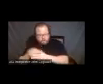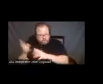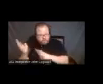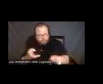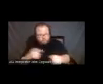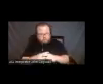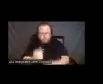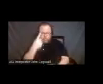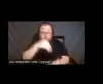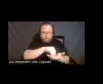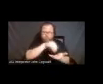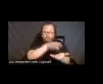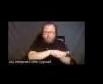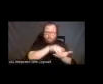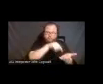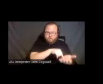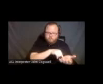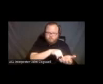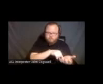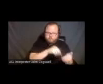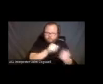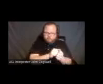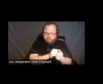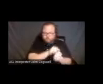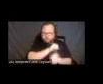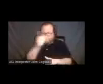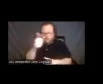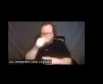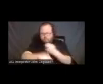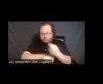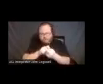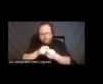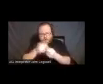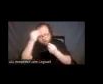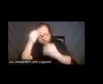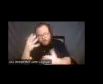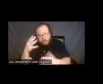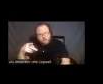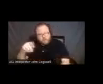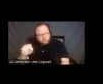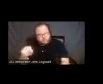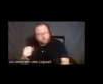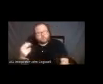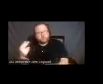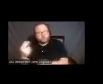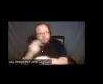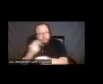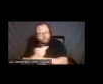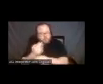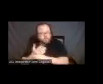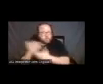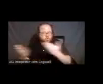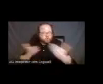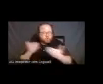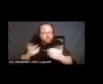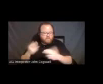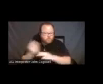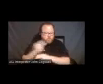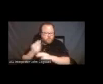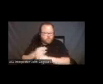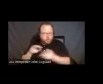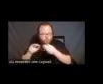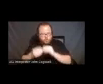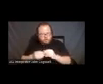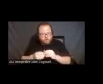reporting document, along with other specific data points, including service utilization rates, progress on